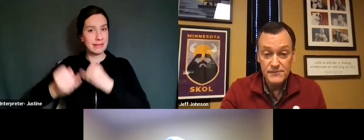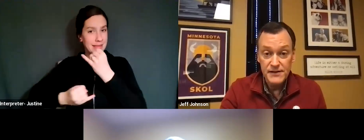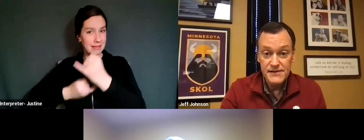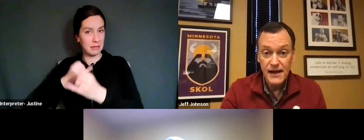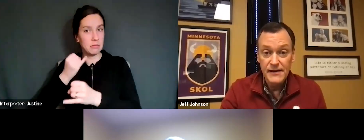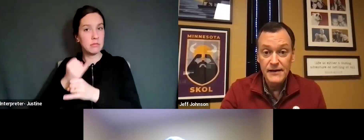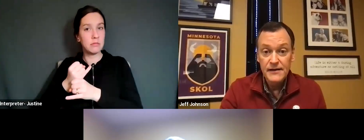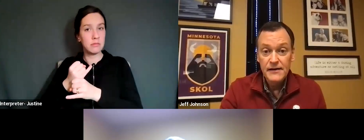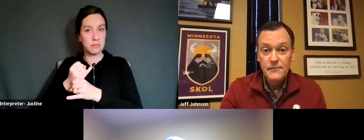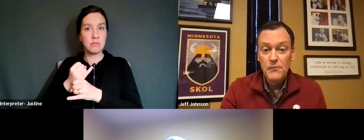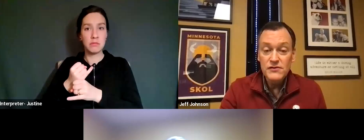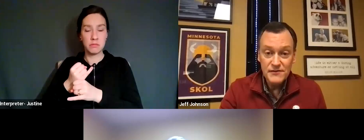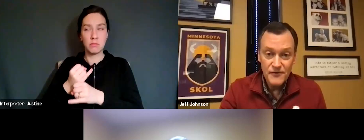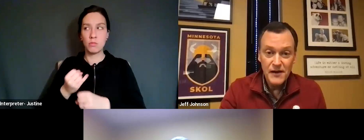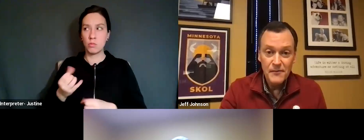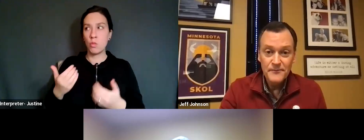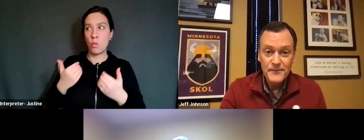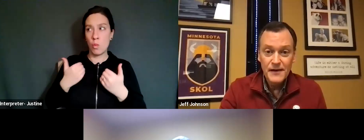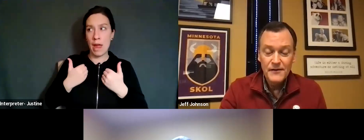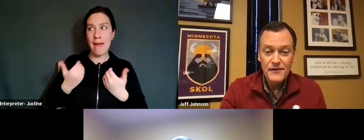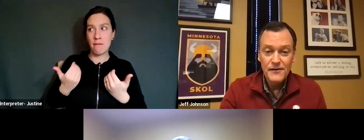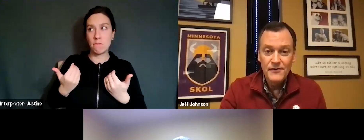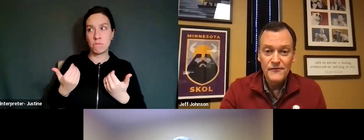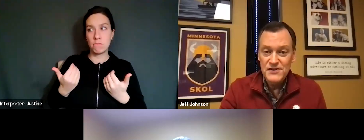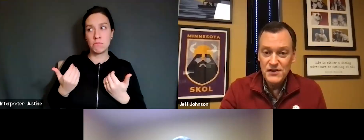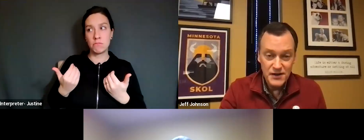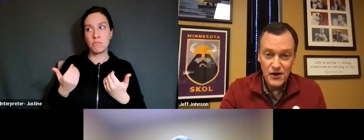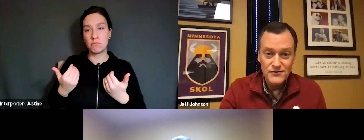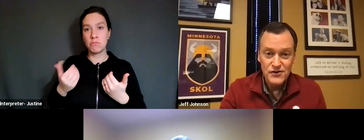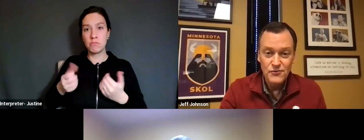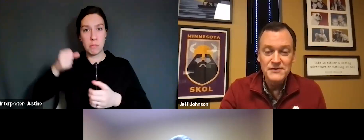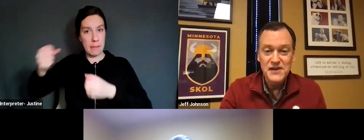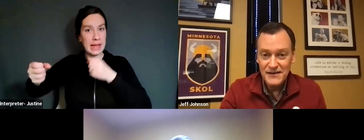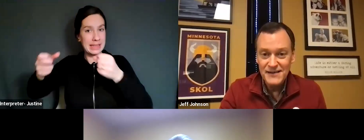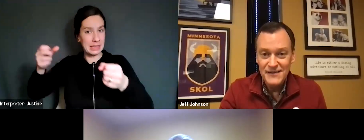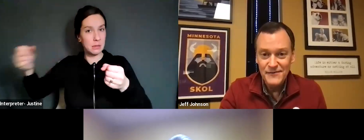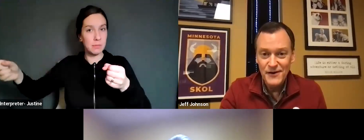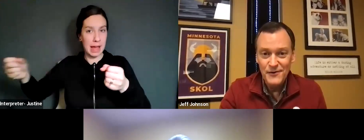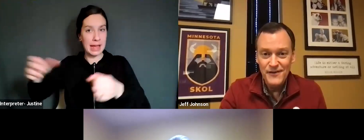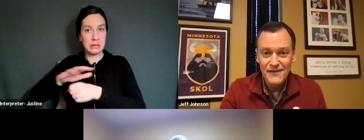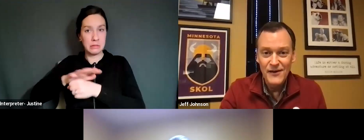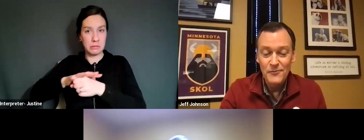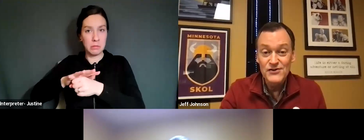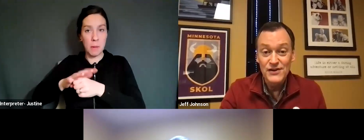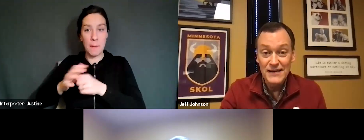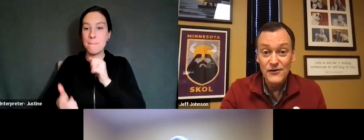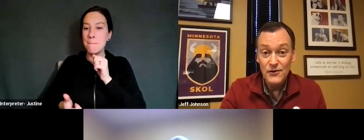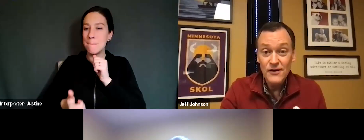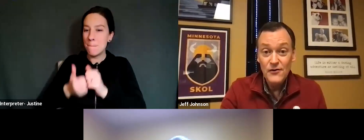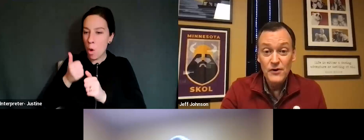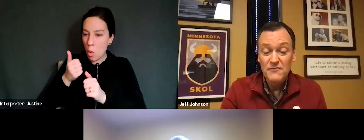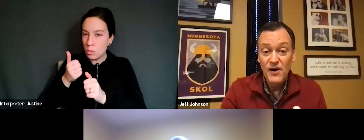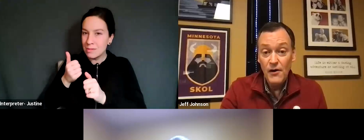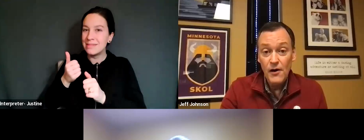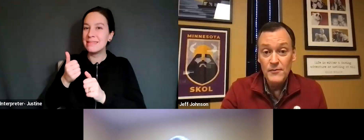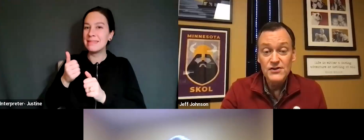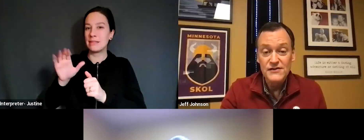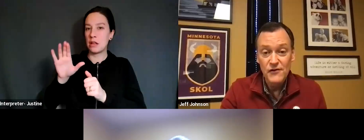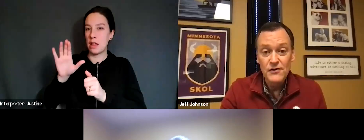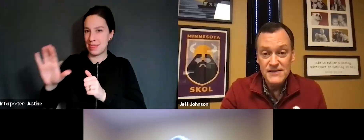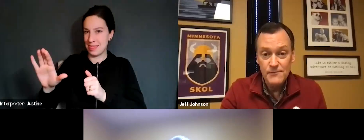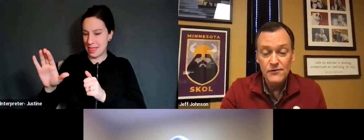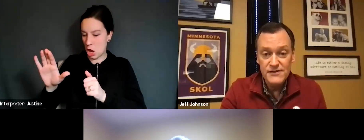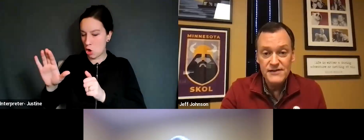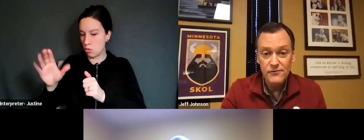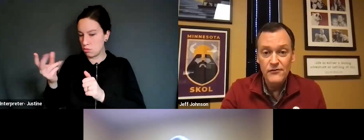facility placements. And most of them, facility dogs don't technically fit within their mission either. Our mission